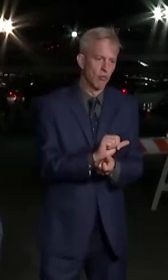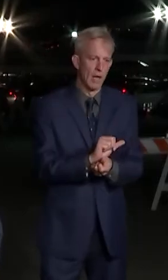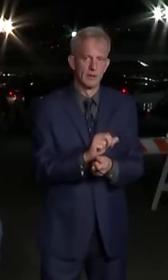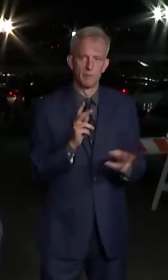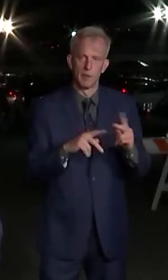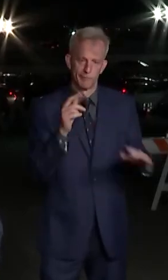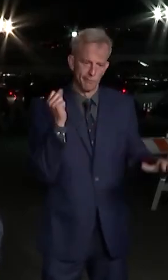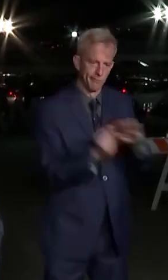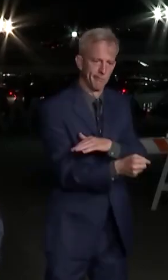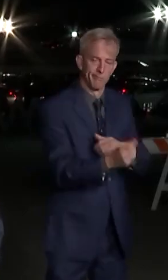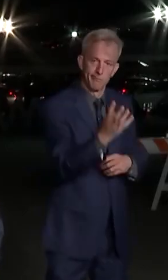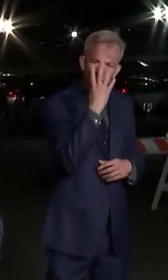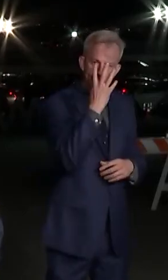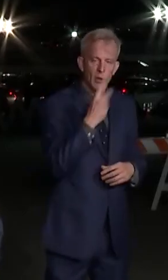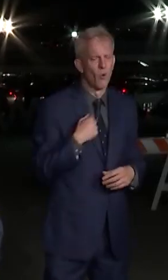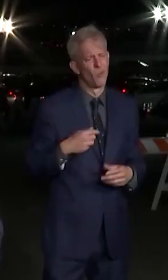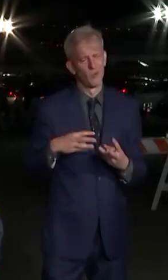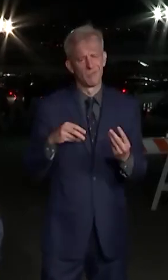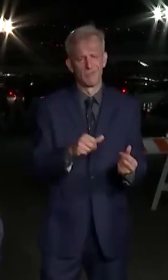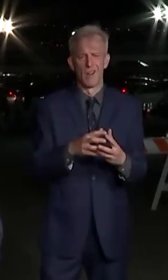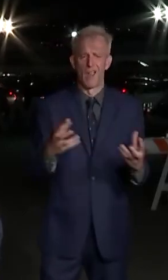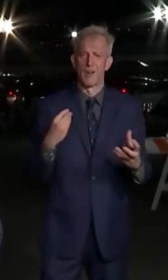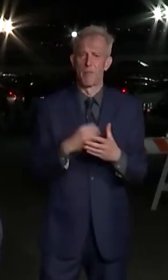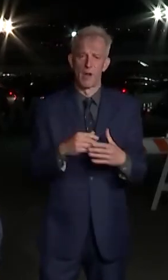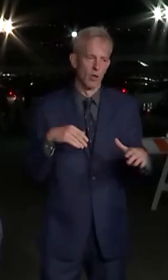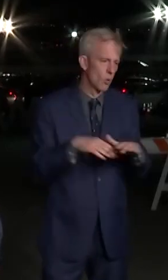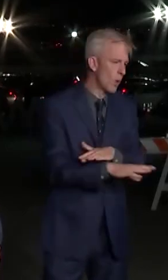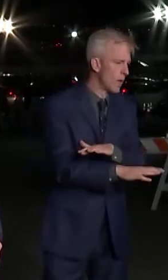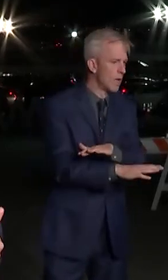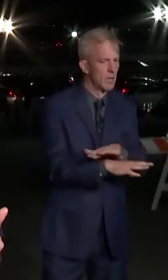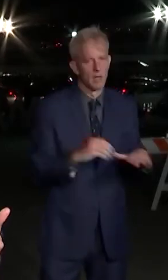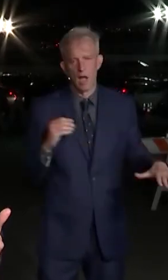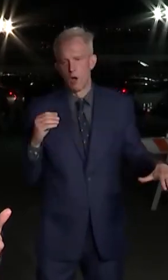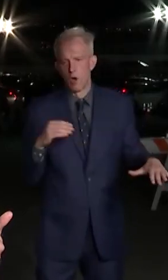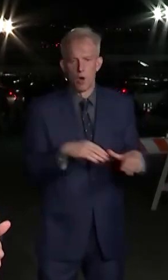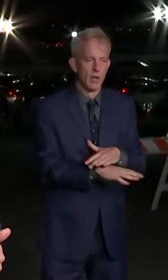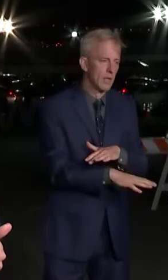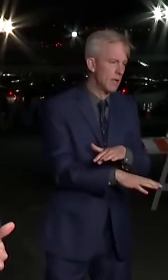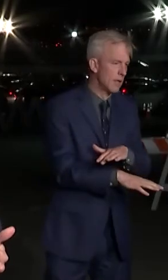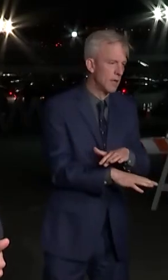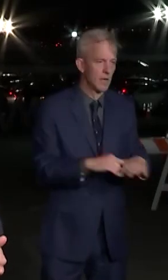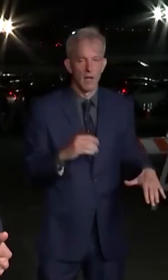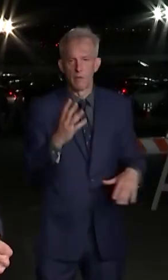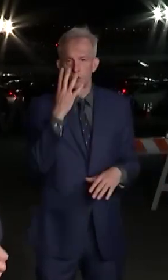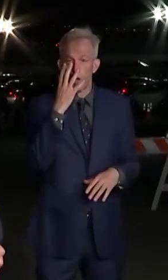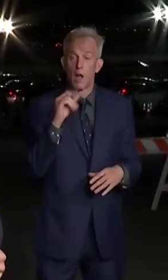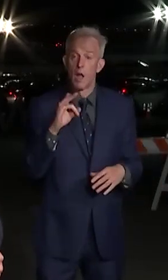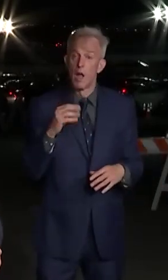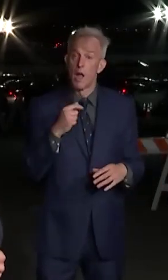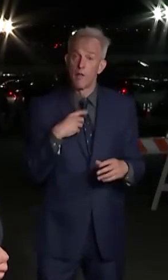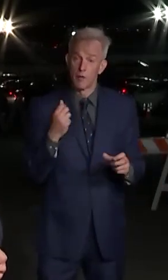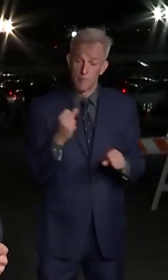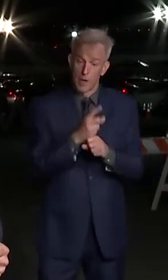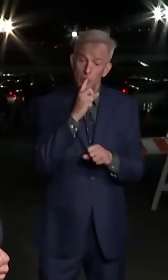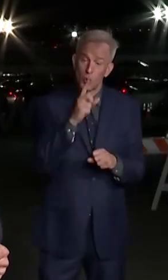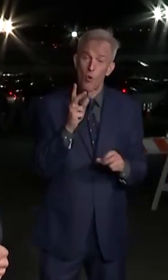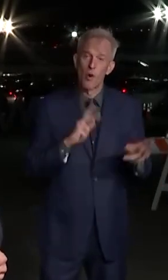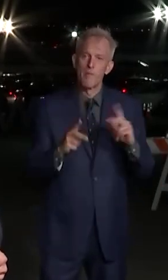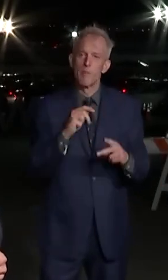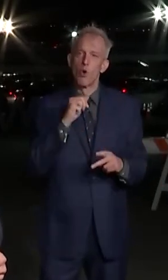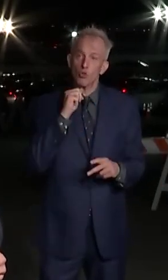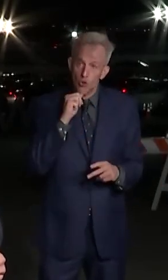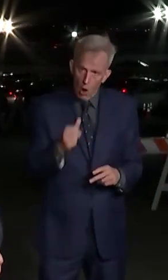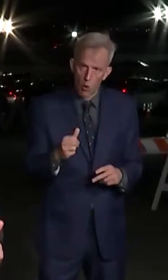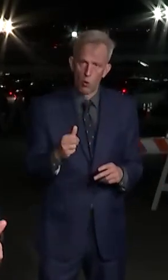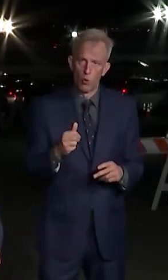money to see people go in and out of jail and back in. If we can get people to not reoffend, that is money always better